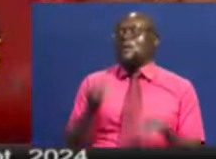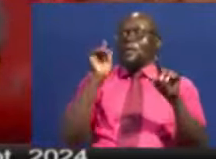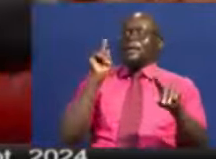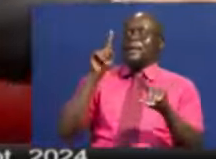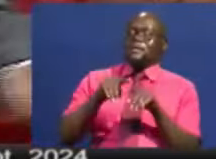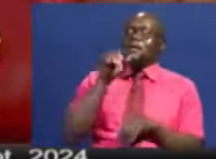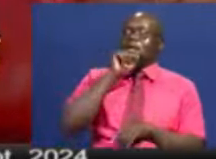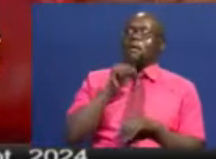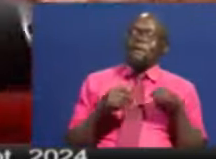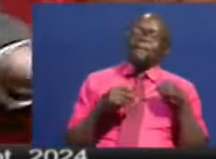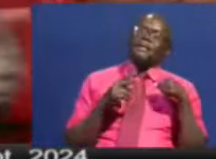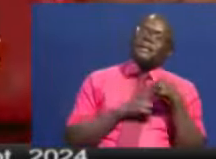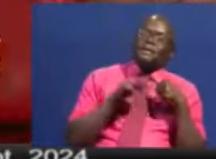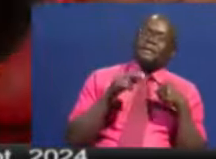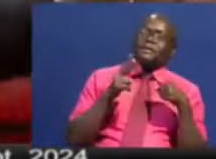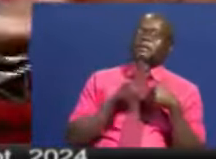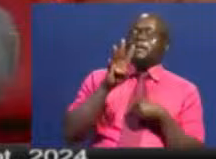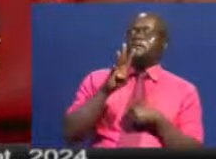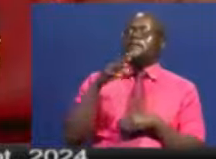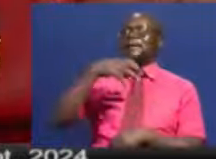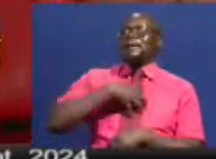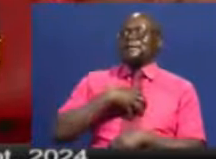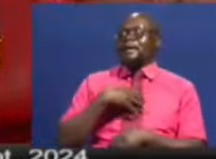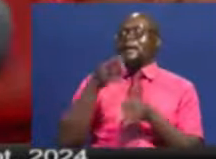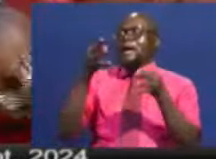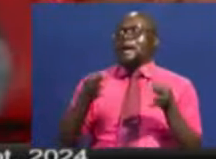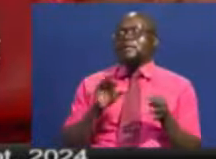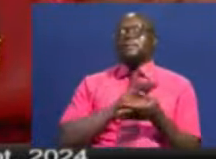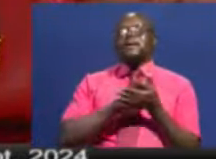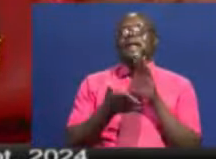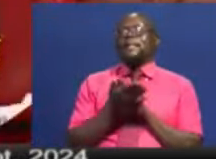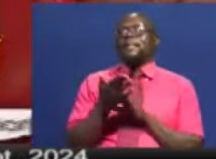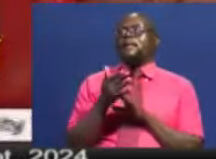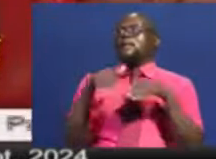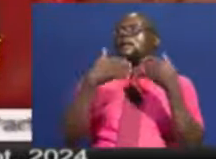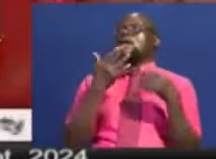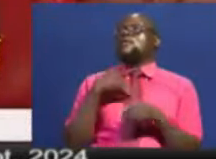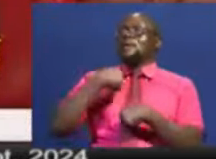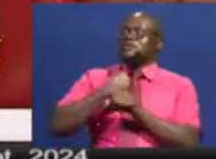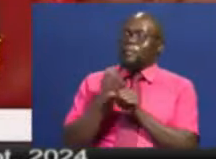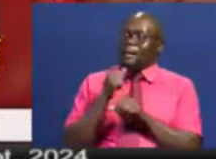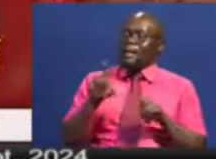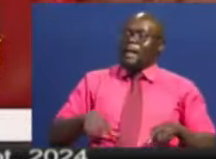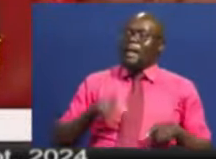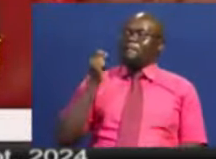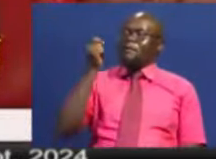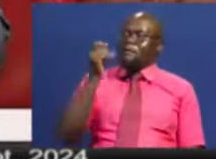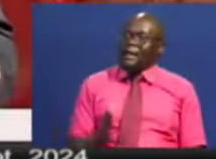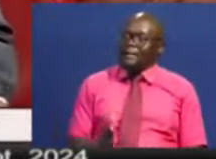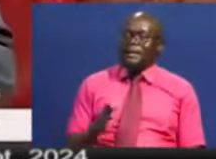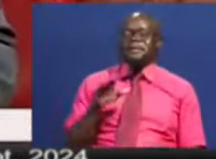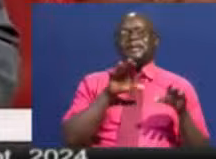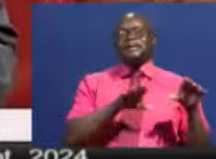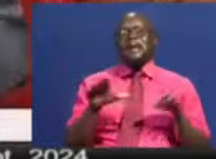you reach 70 or 74 years and you retire, you are not accountable to anybody. How do you want to make the lives of Kenyans so